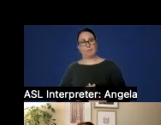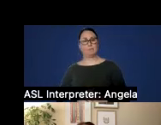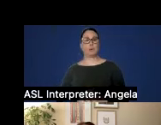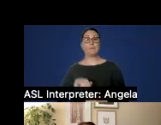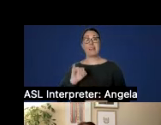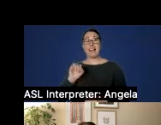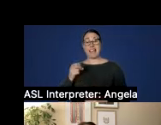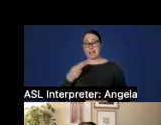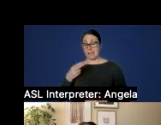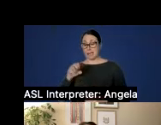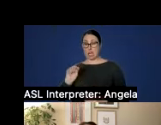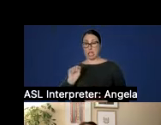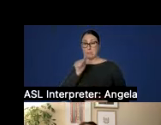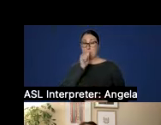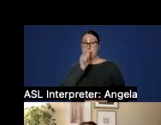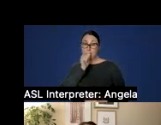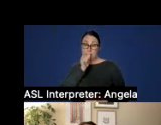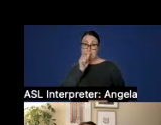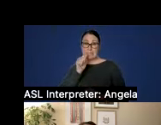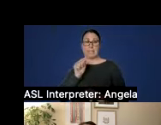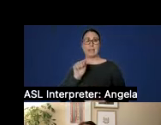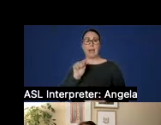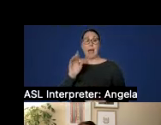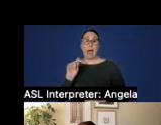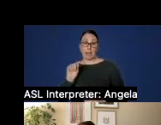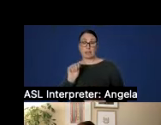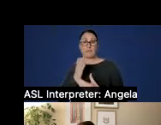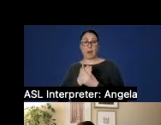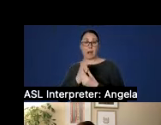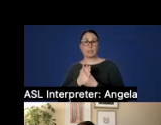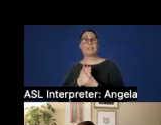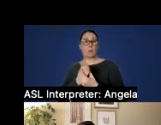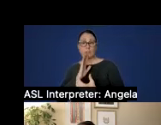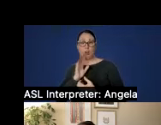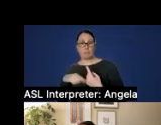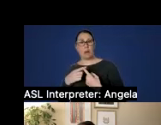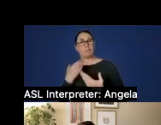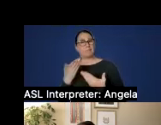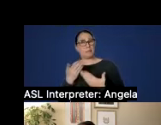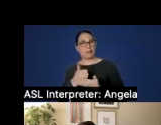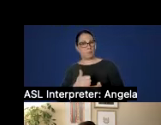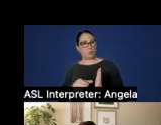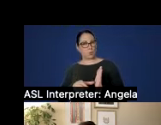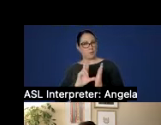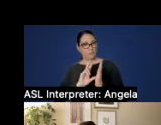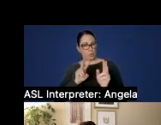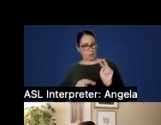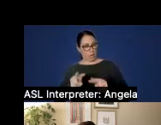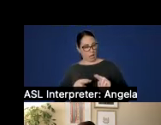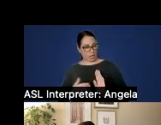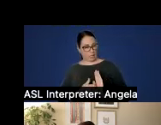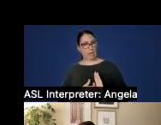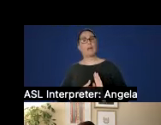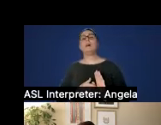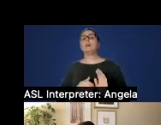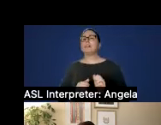Privacy Act system of records that we already talked about. I think that might be helpful to review, even if the majority of your clientele